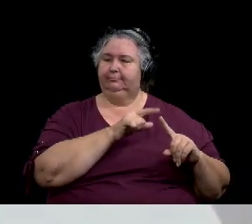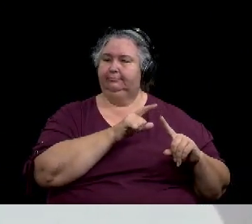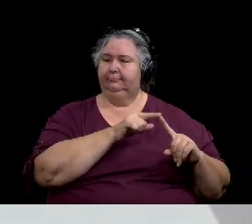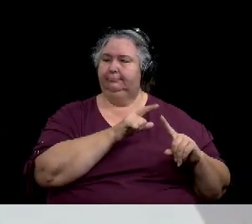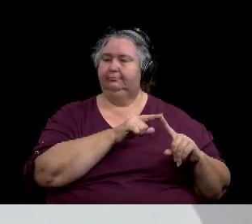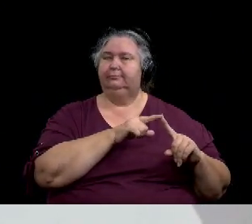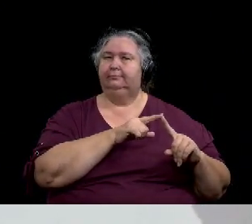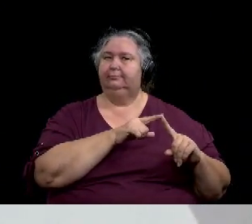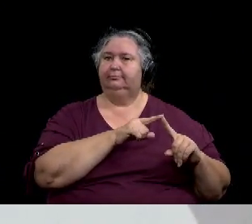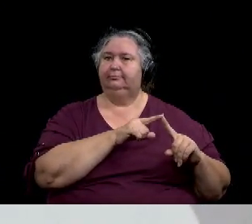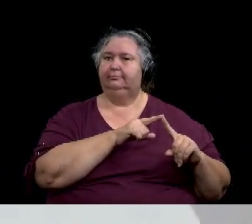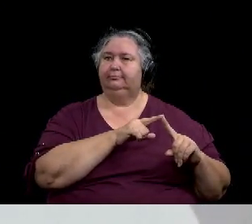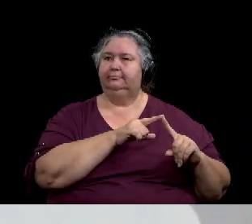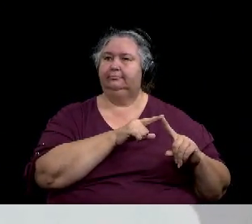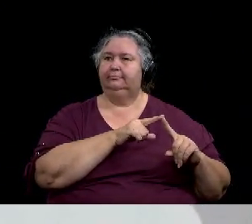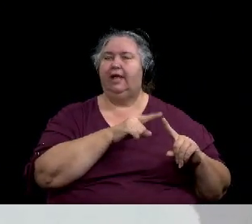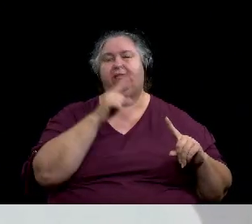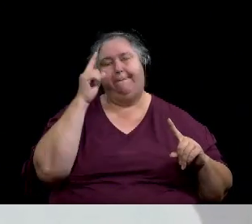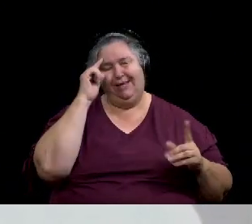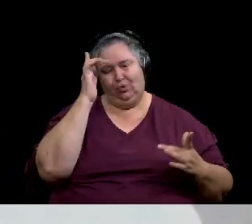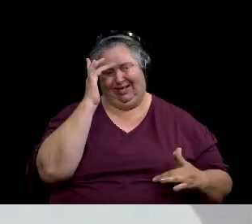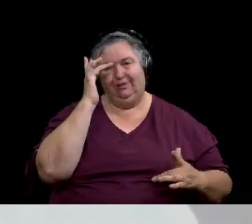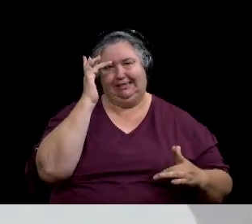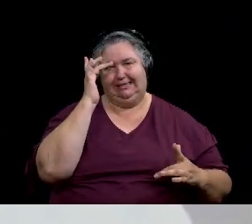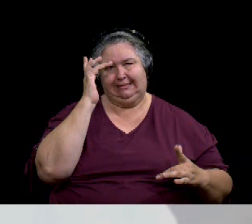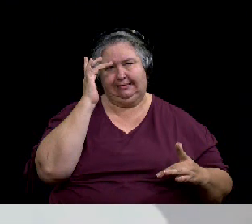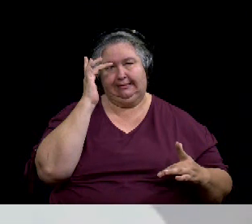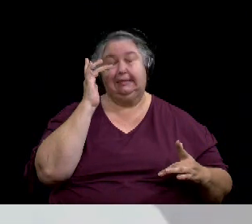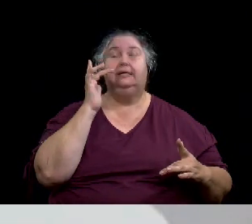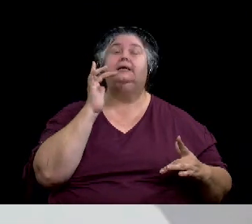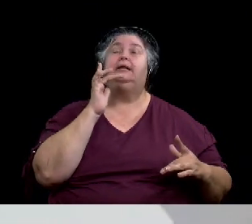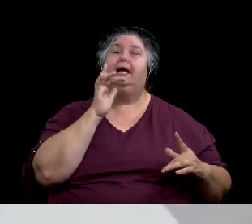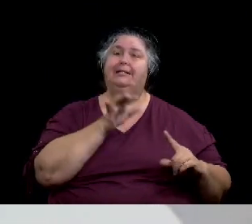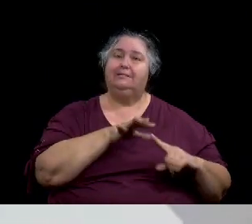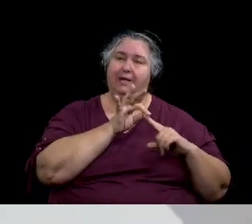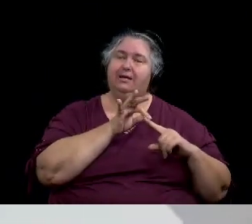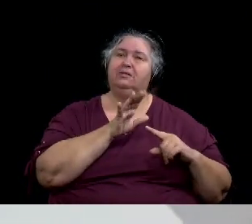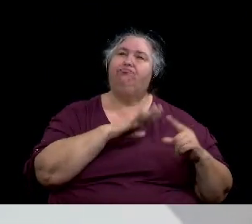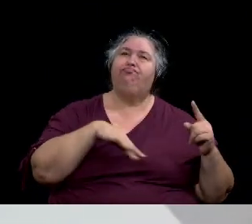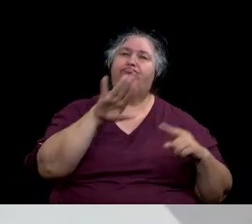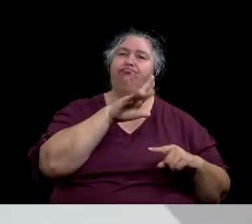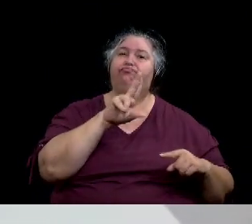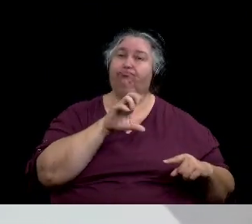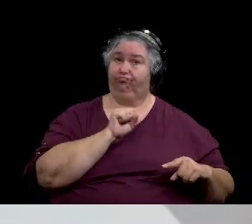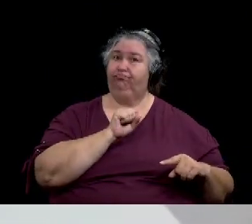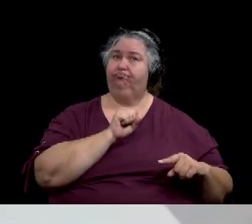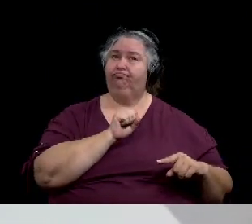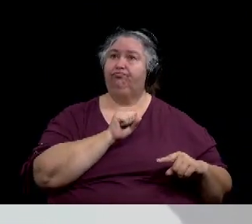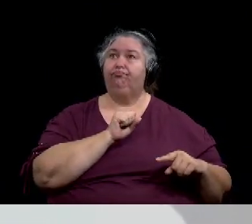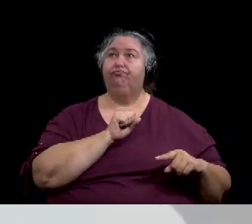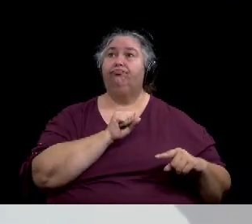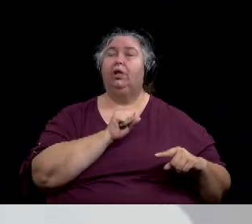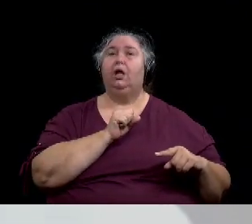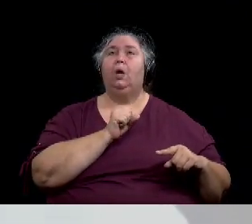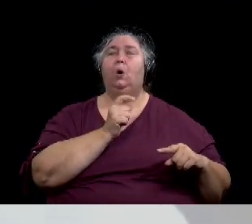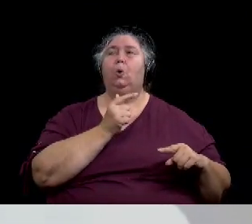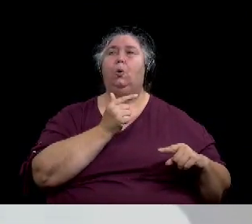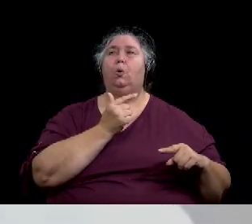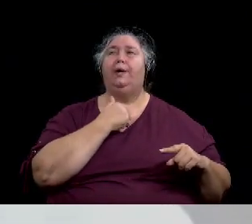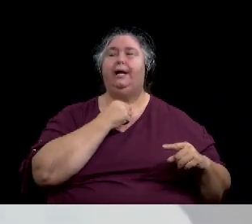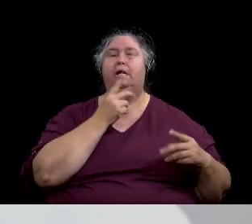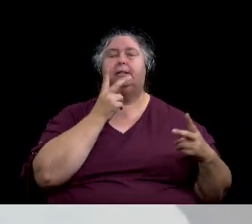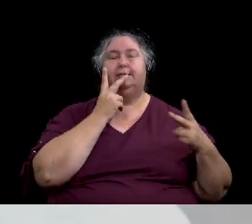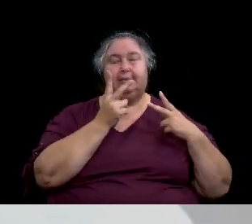the pandemic of mental illness, particularly across the United States. We're seeing so